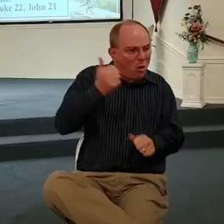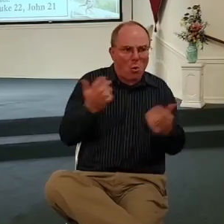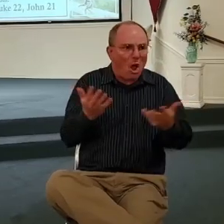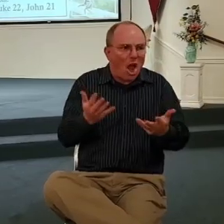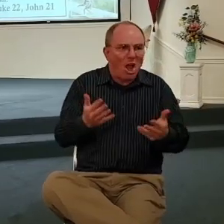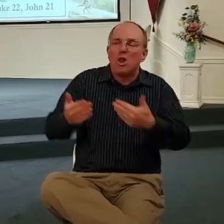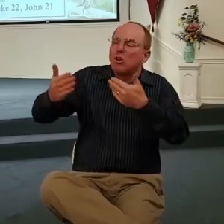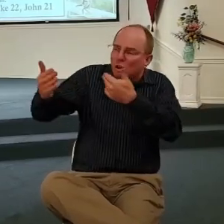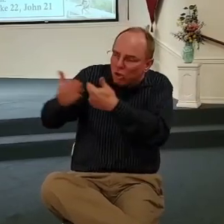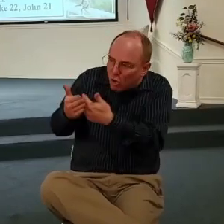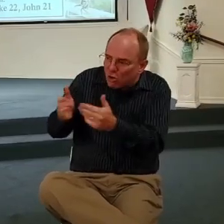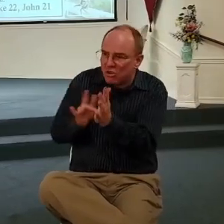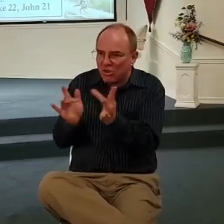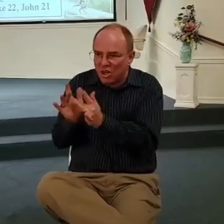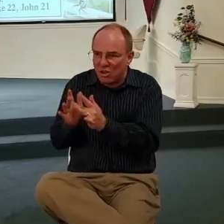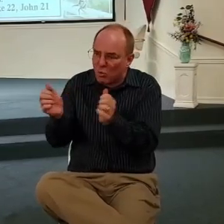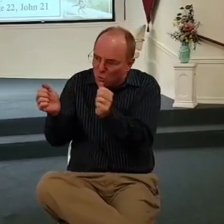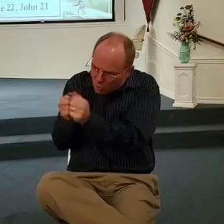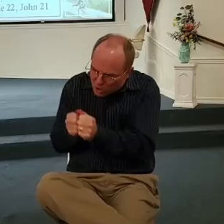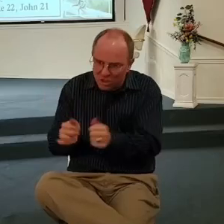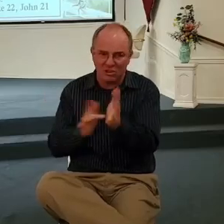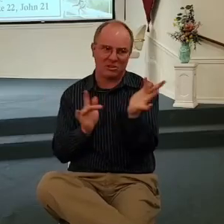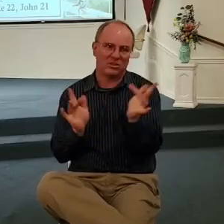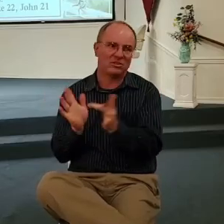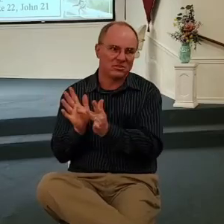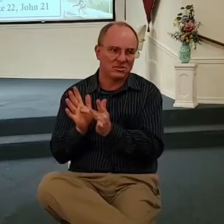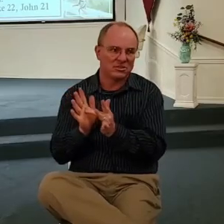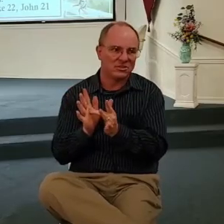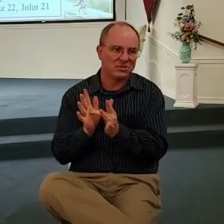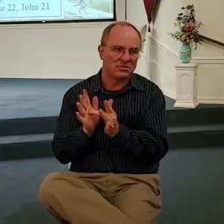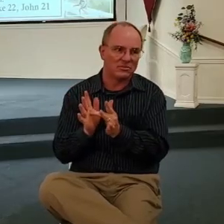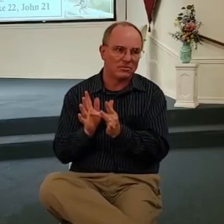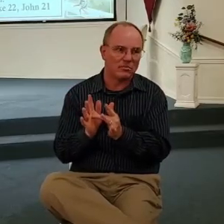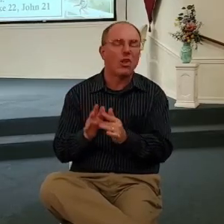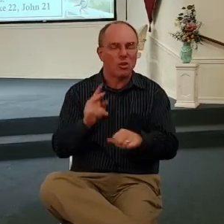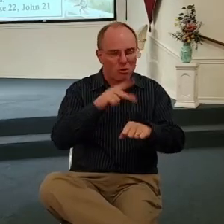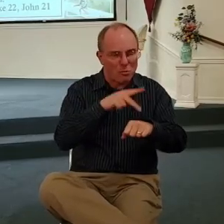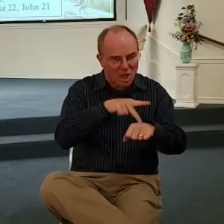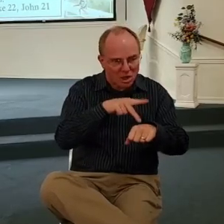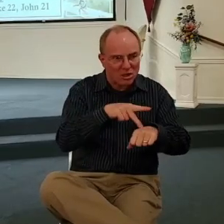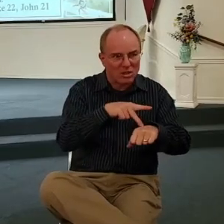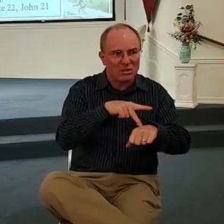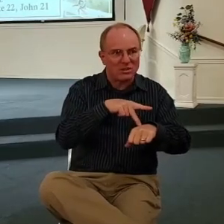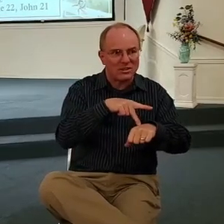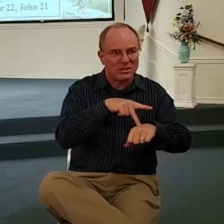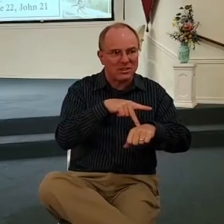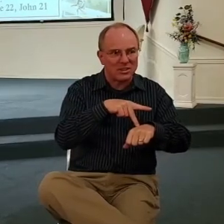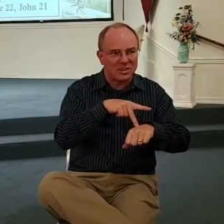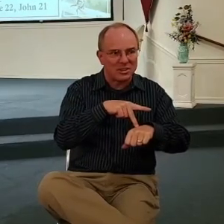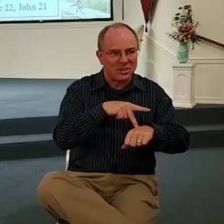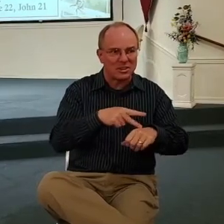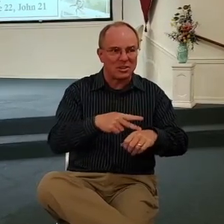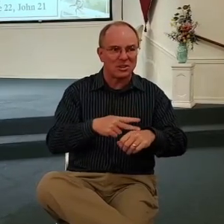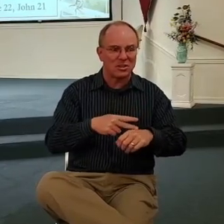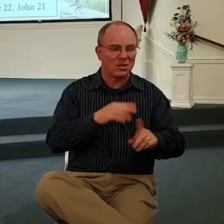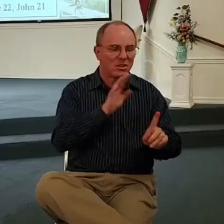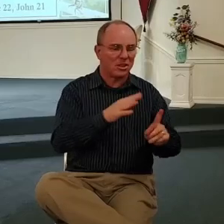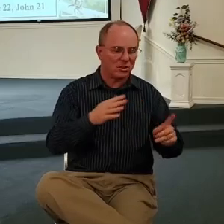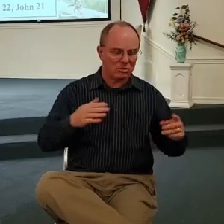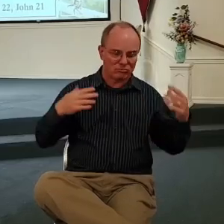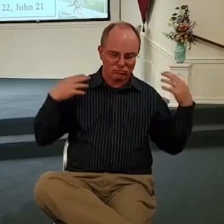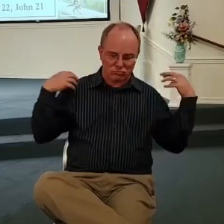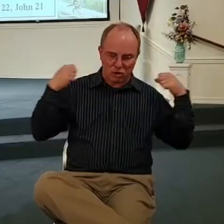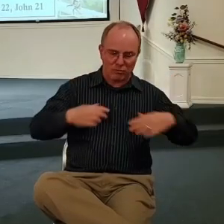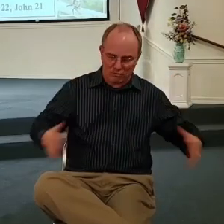his presence. And so Peter takes his garment, wraps it around his